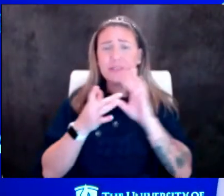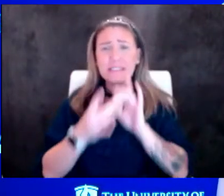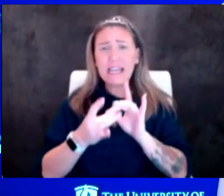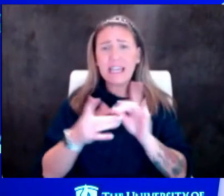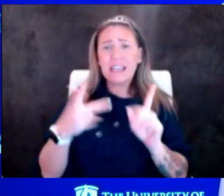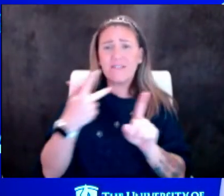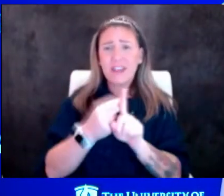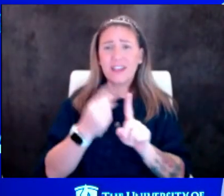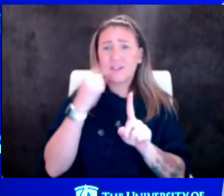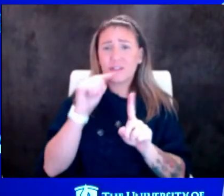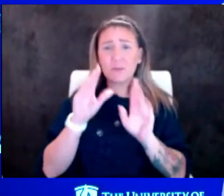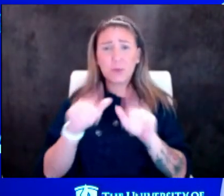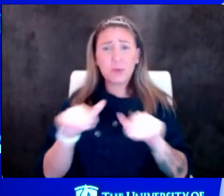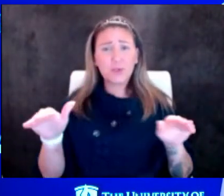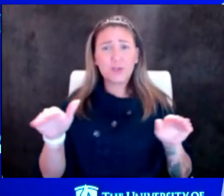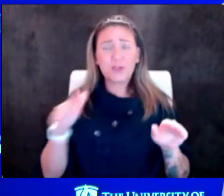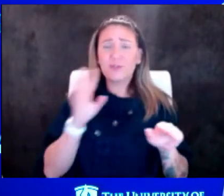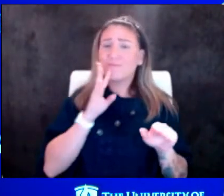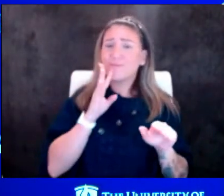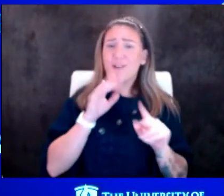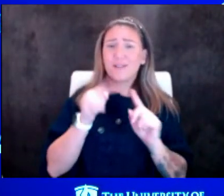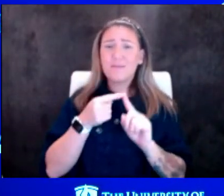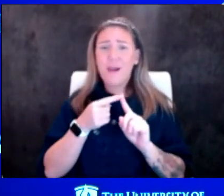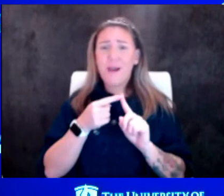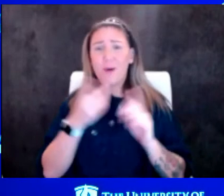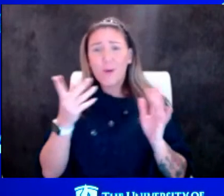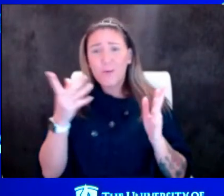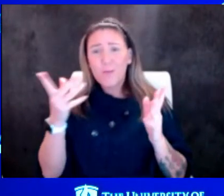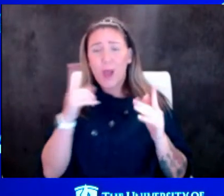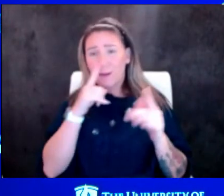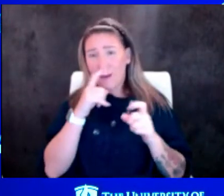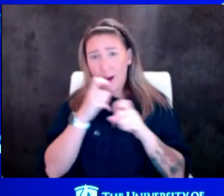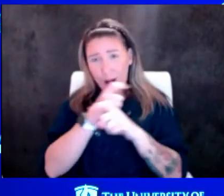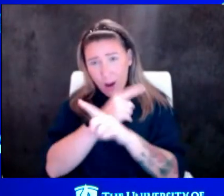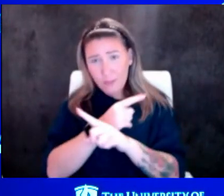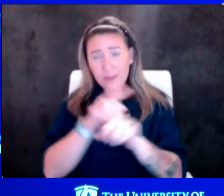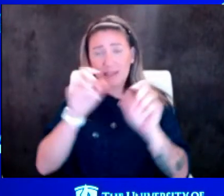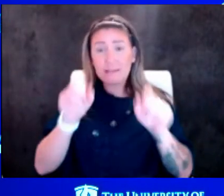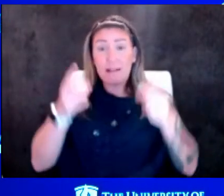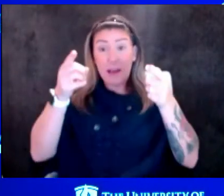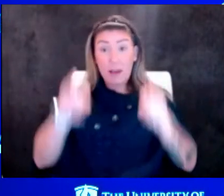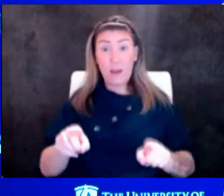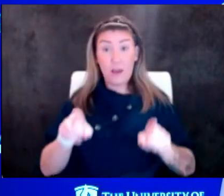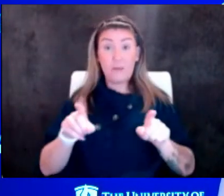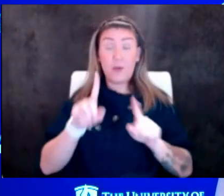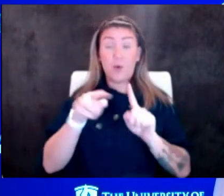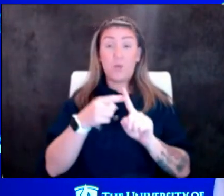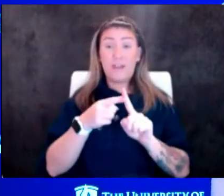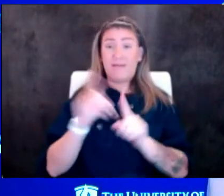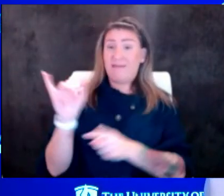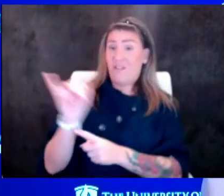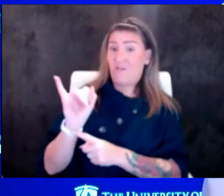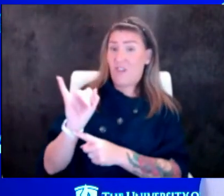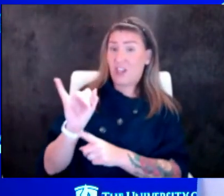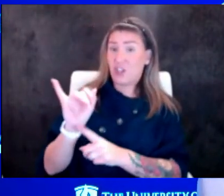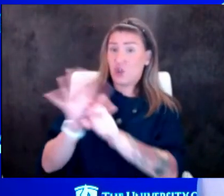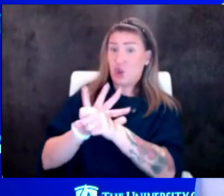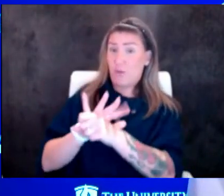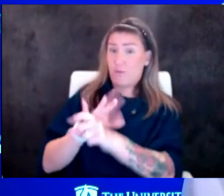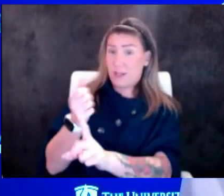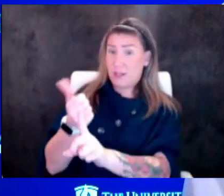children. We've just talked about the complications that can occur when you get the infection itself, and those